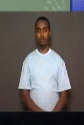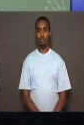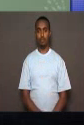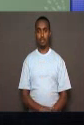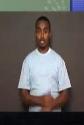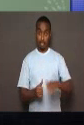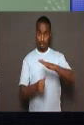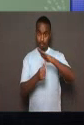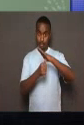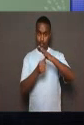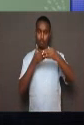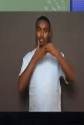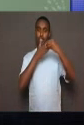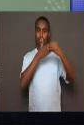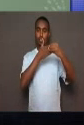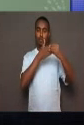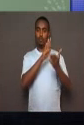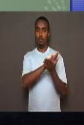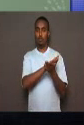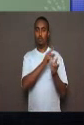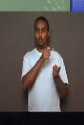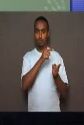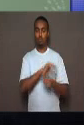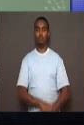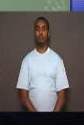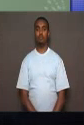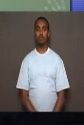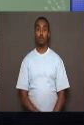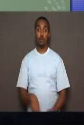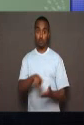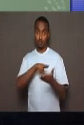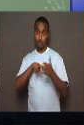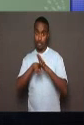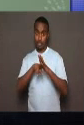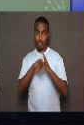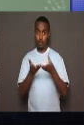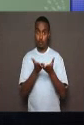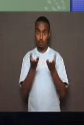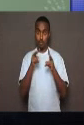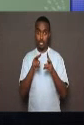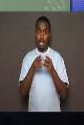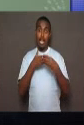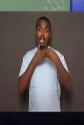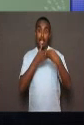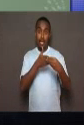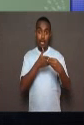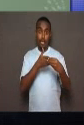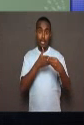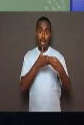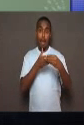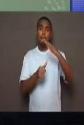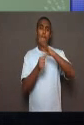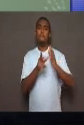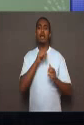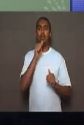The principal is the leader of the school. In a university context, the leader is not called a